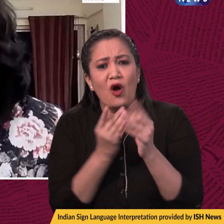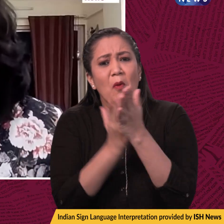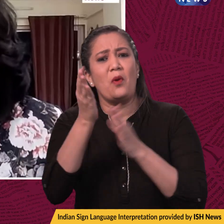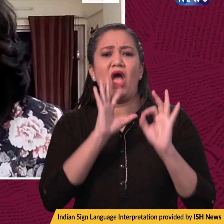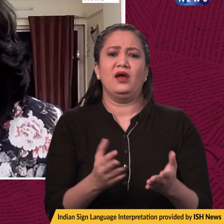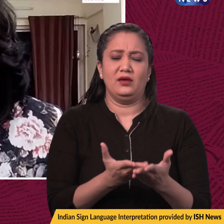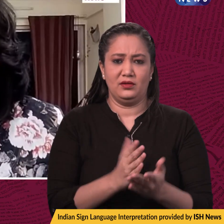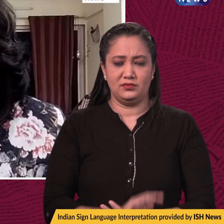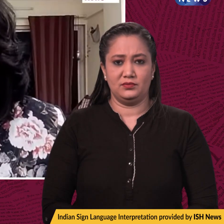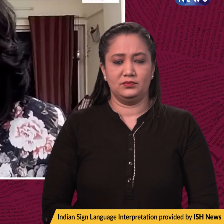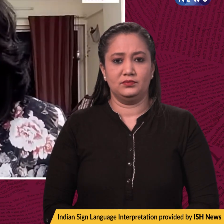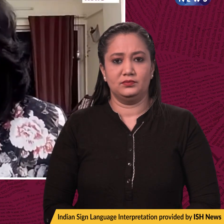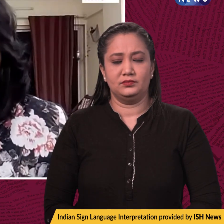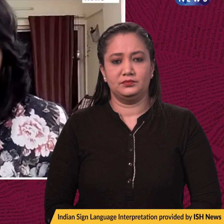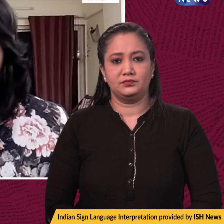step.